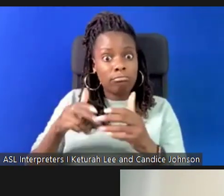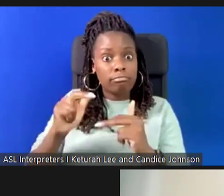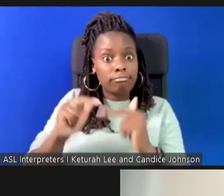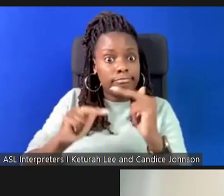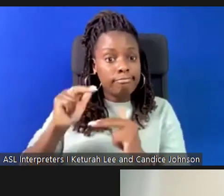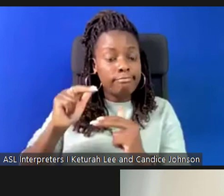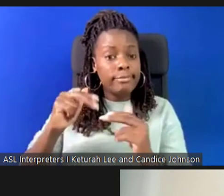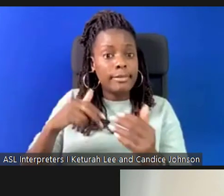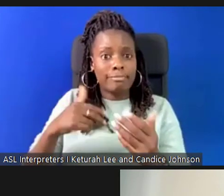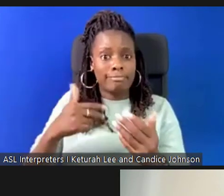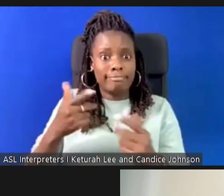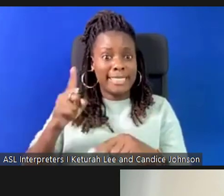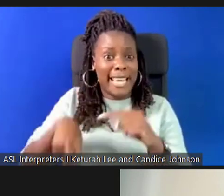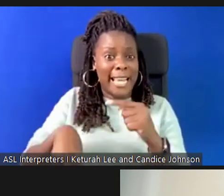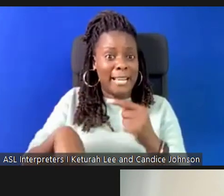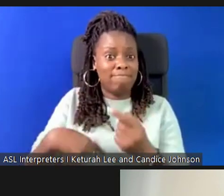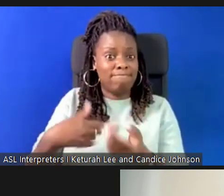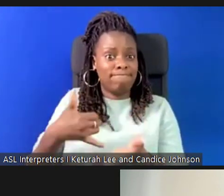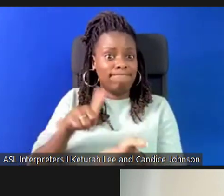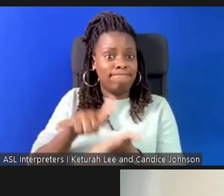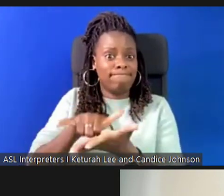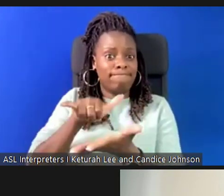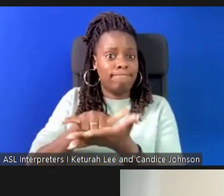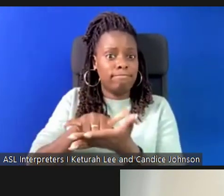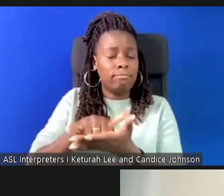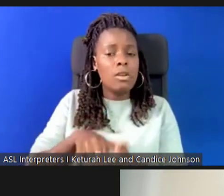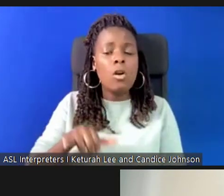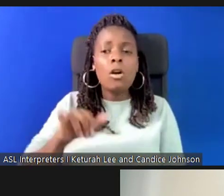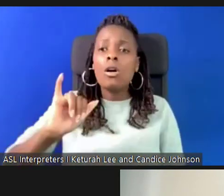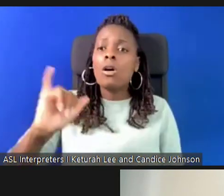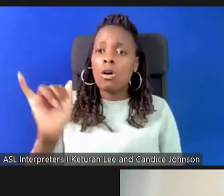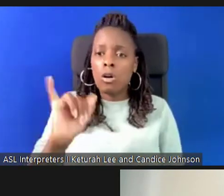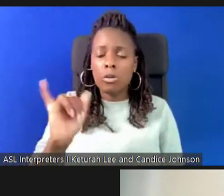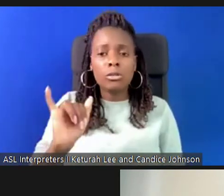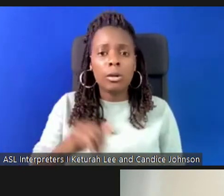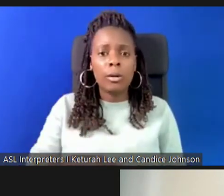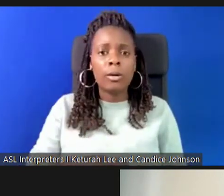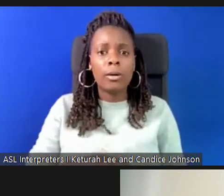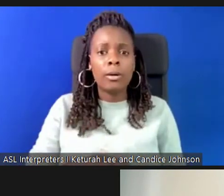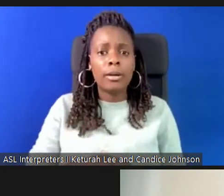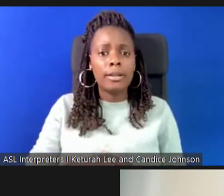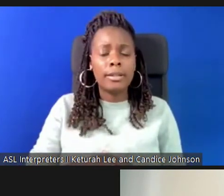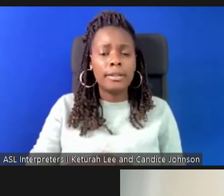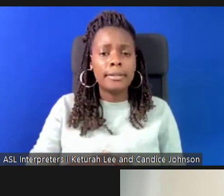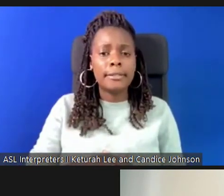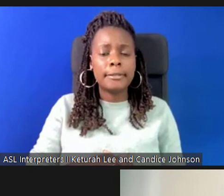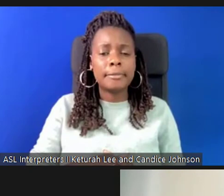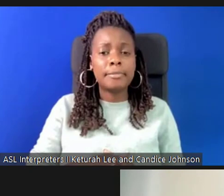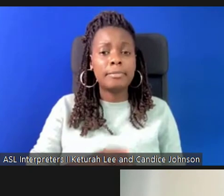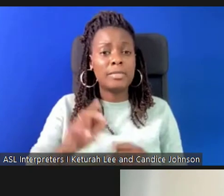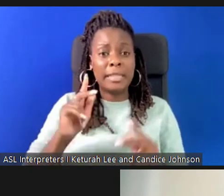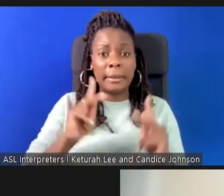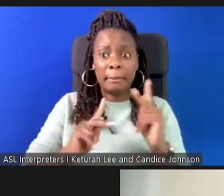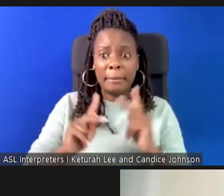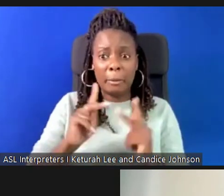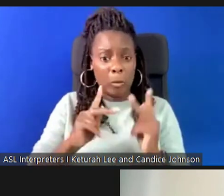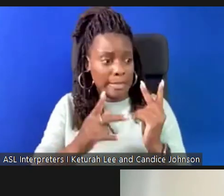Individuals who haven't been able to feel comfortable with